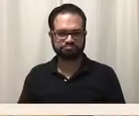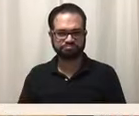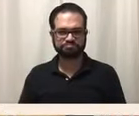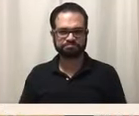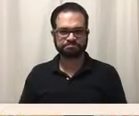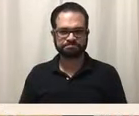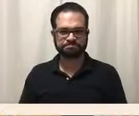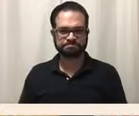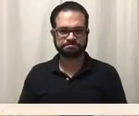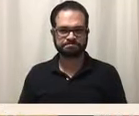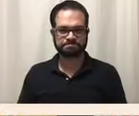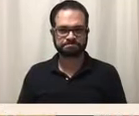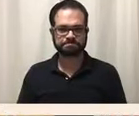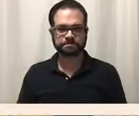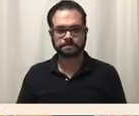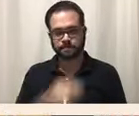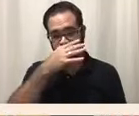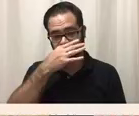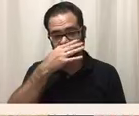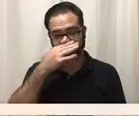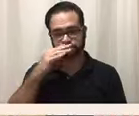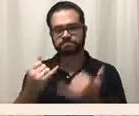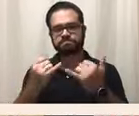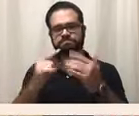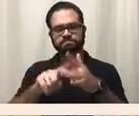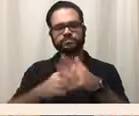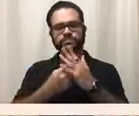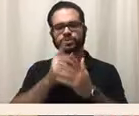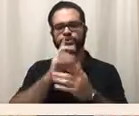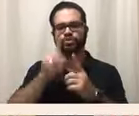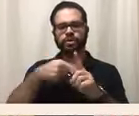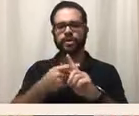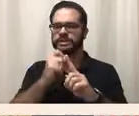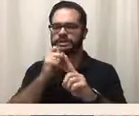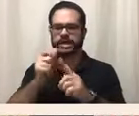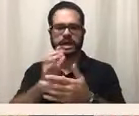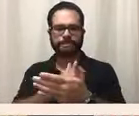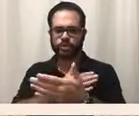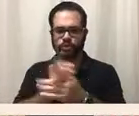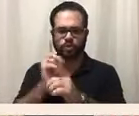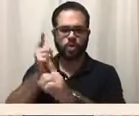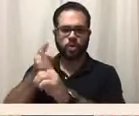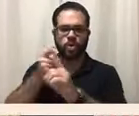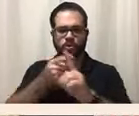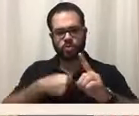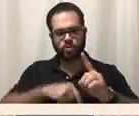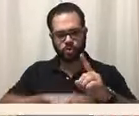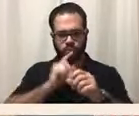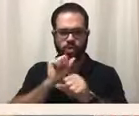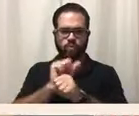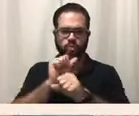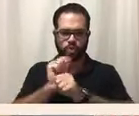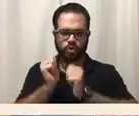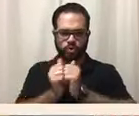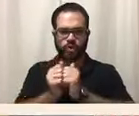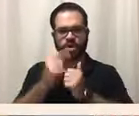Well, let's dive in and look at some of the non-musical goals we work on when we do music